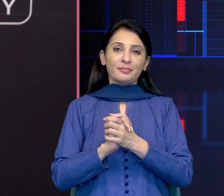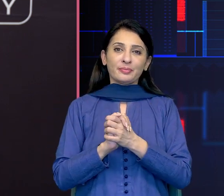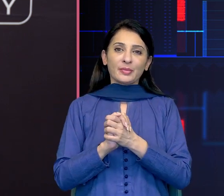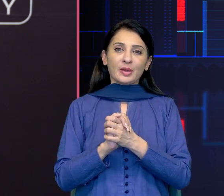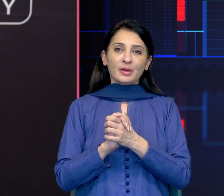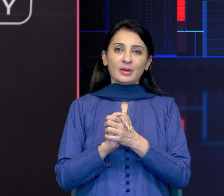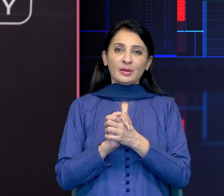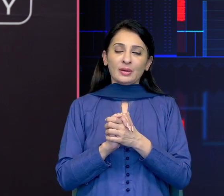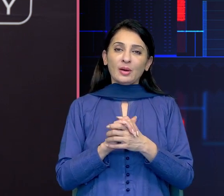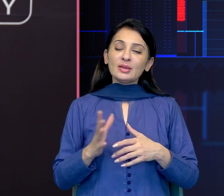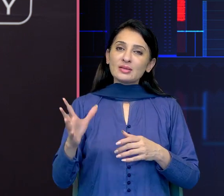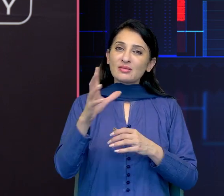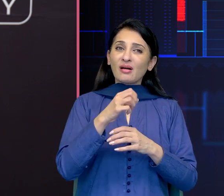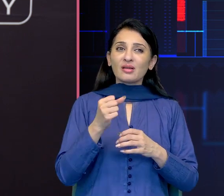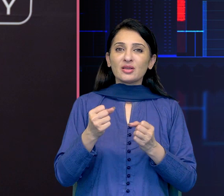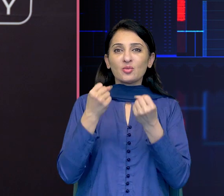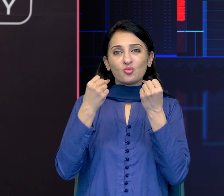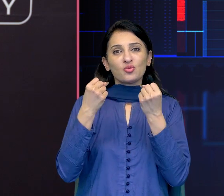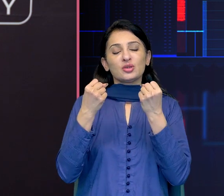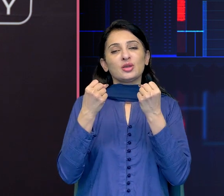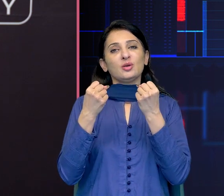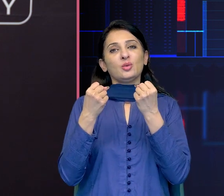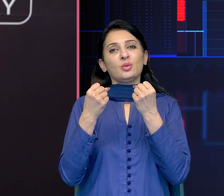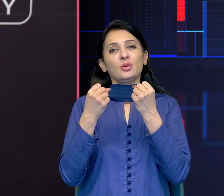And various collaborations happen